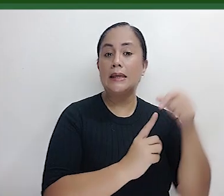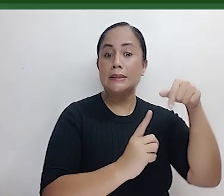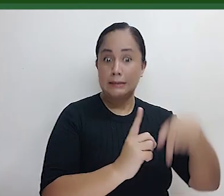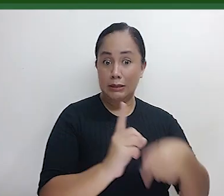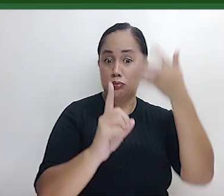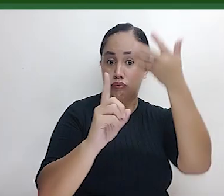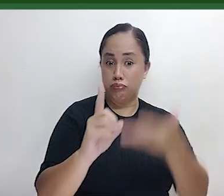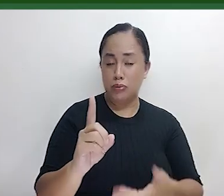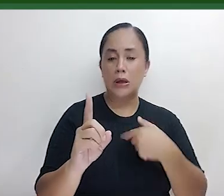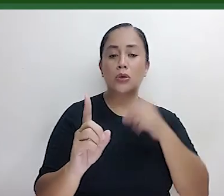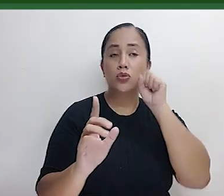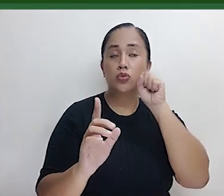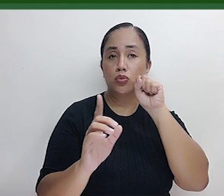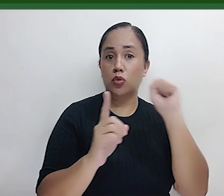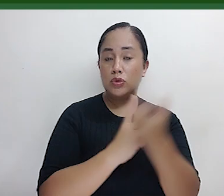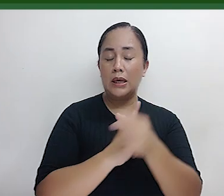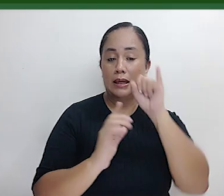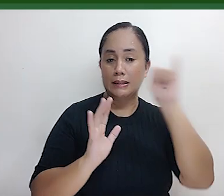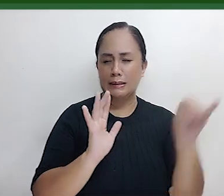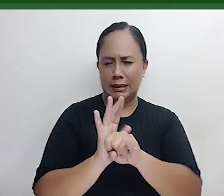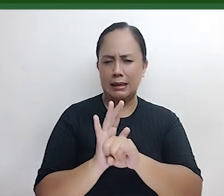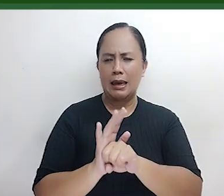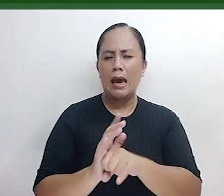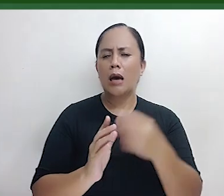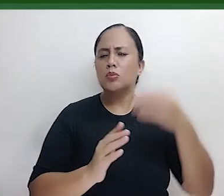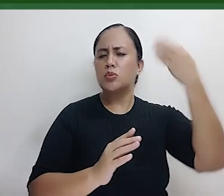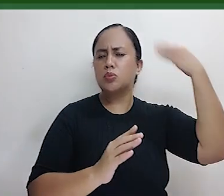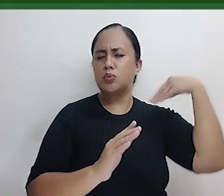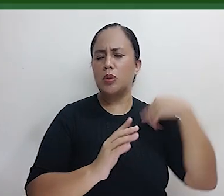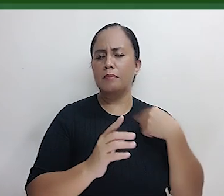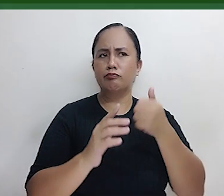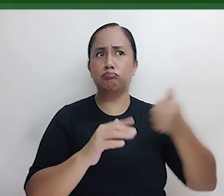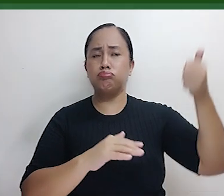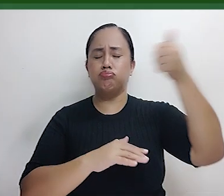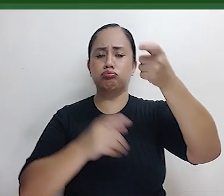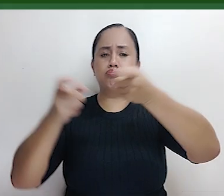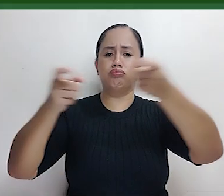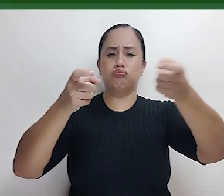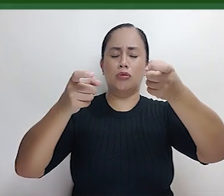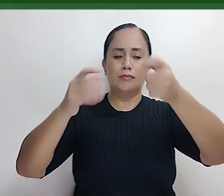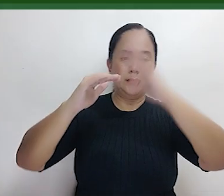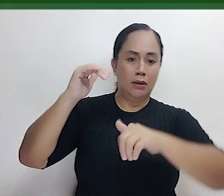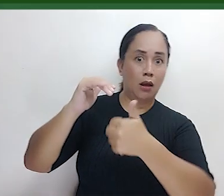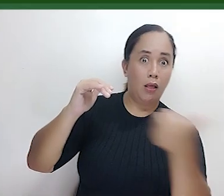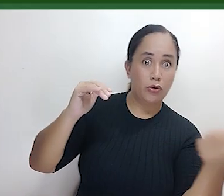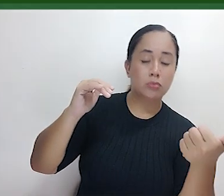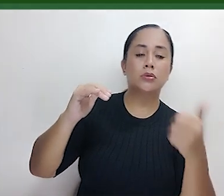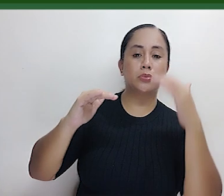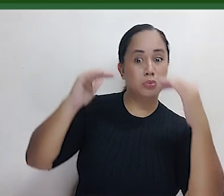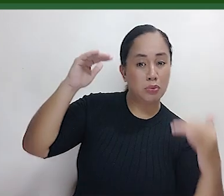societies, these privileged social identities, people who have historically occupied positions of dominance over